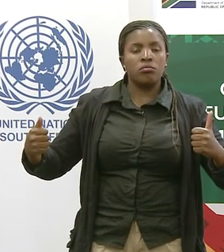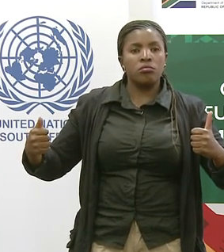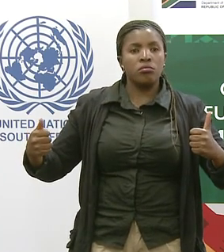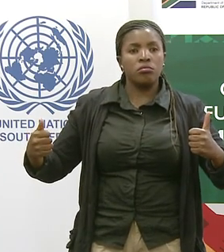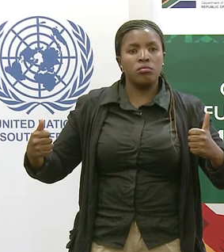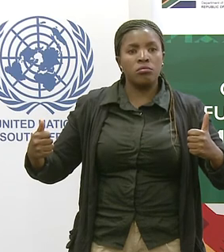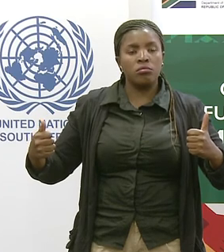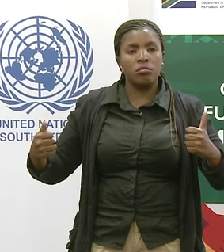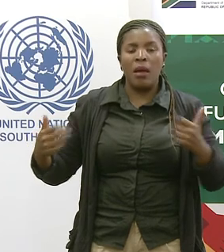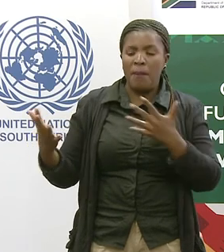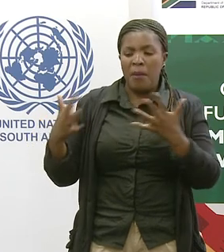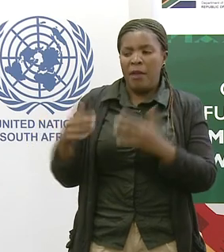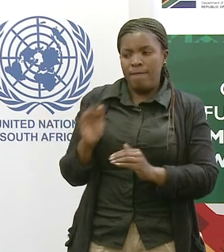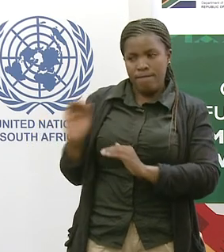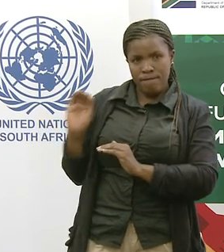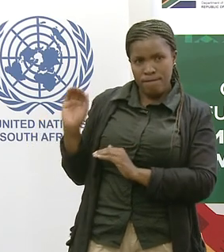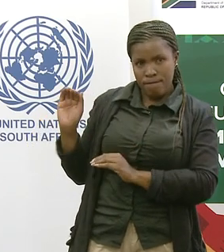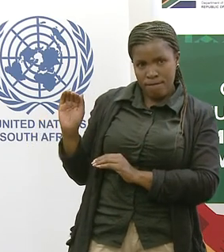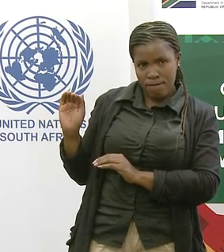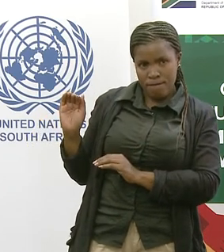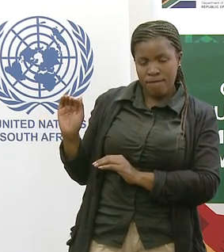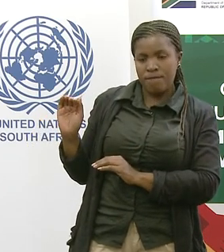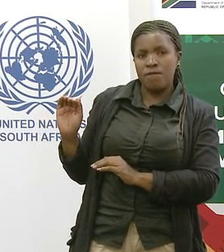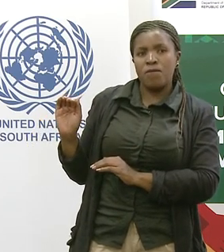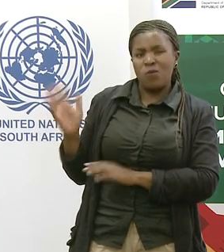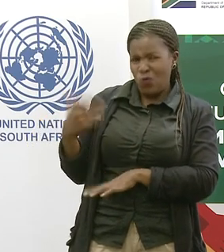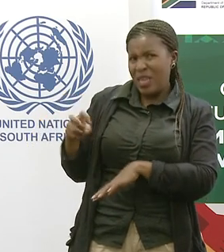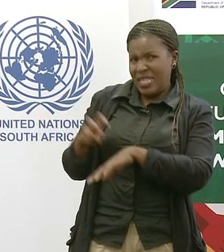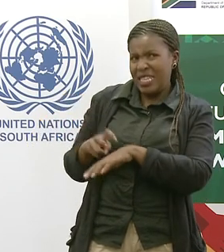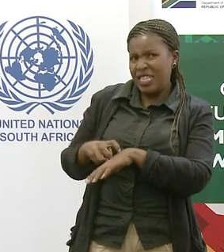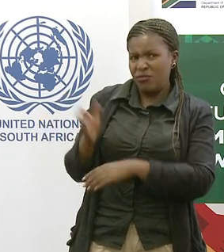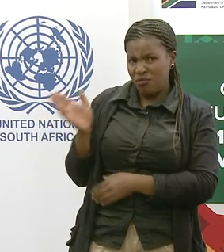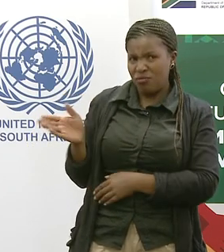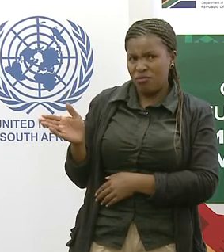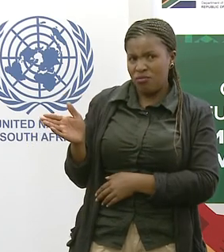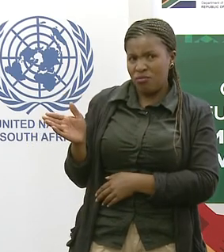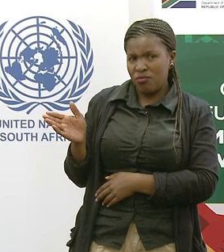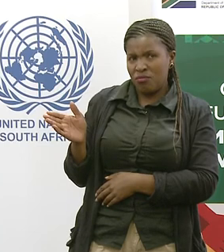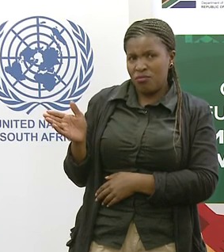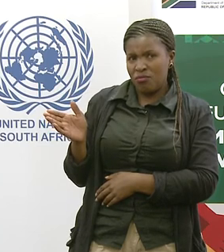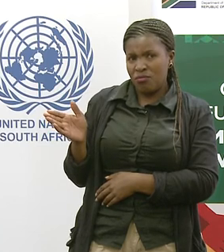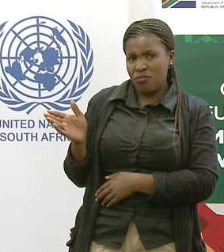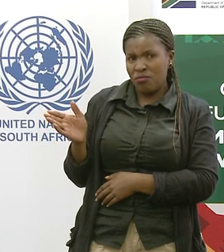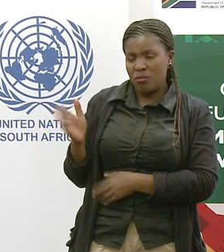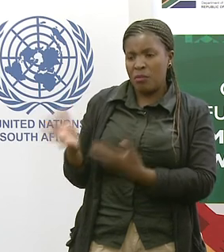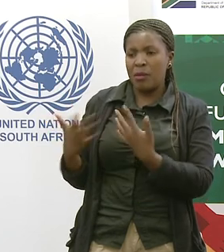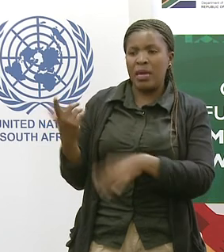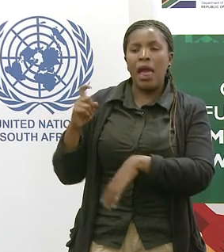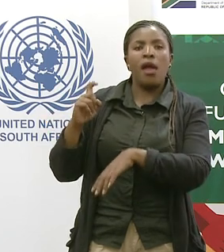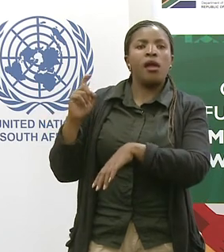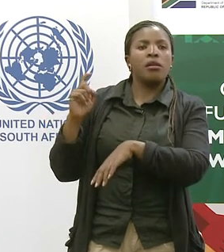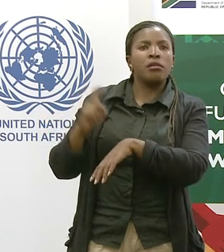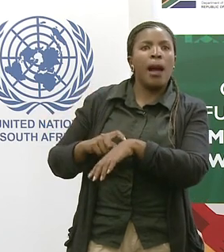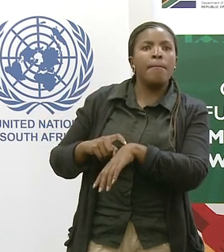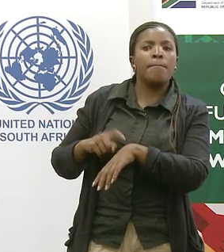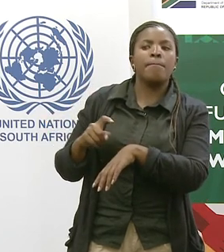on a much more closed session, which will be, have a much more dedicated period of time where we can